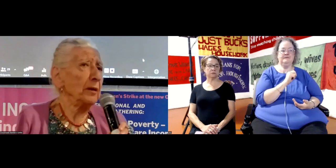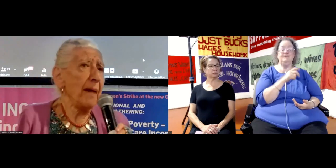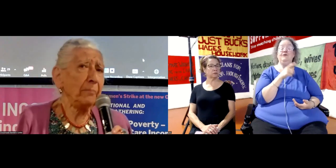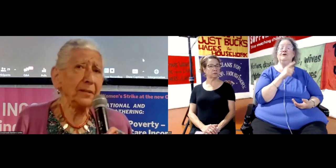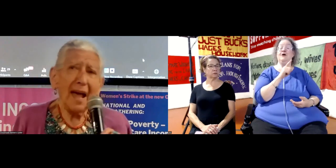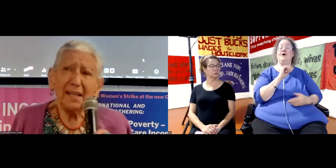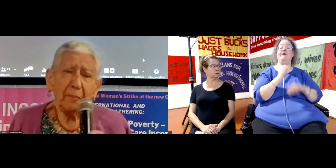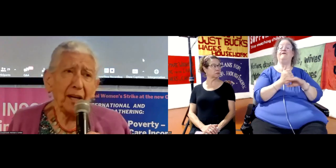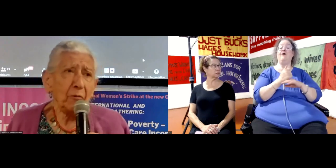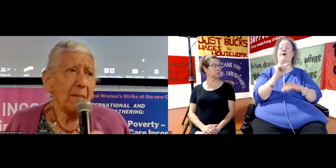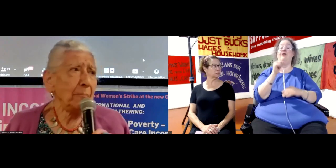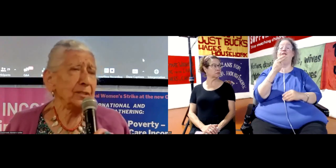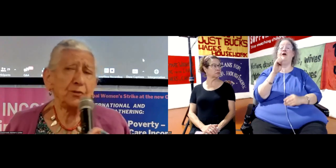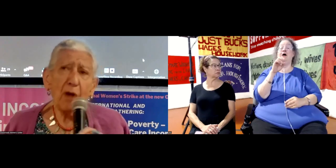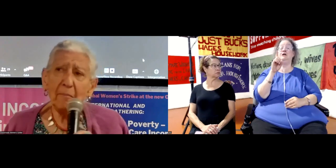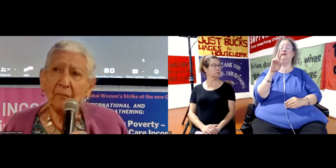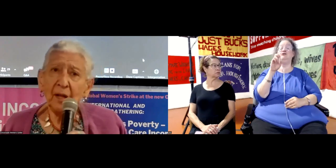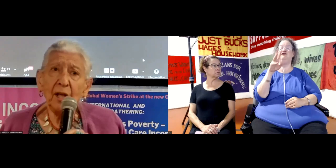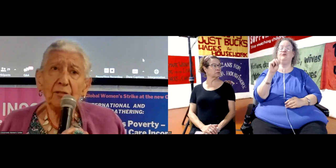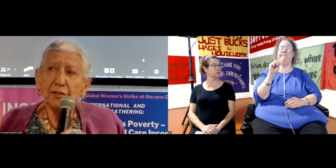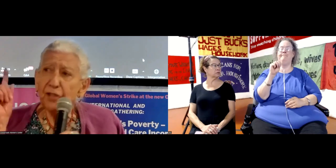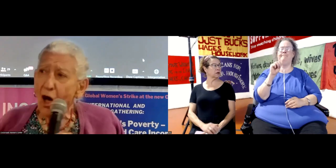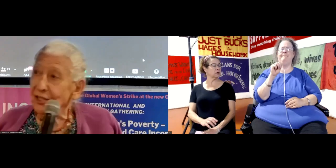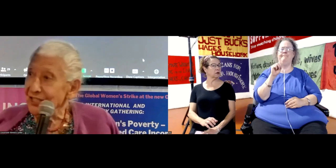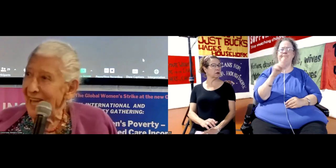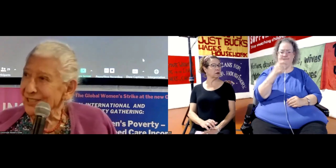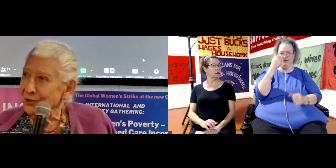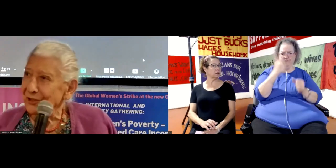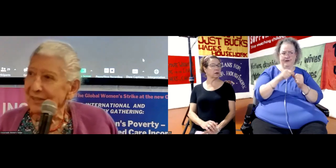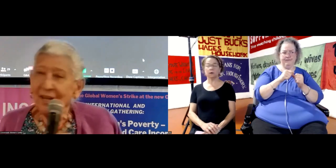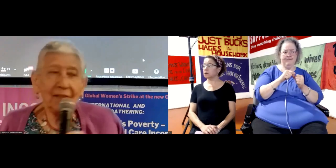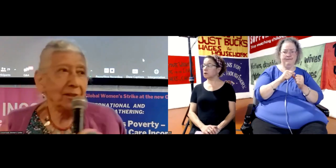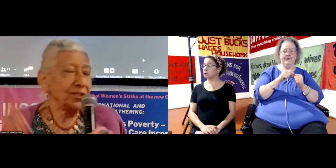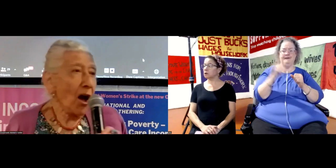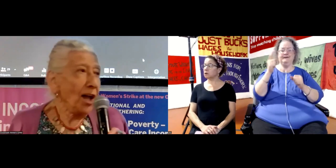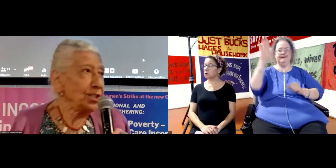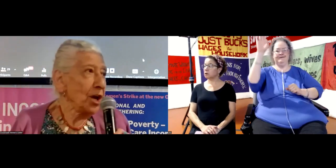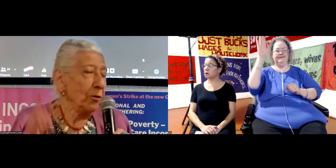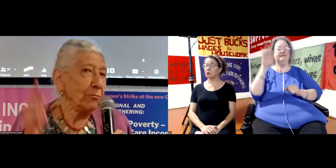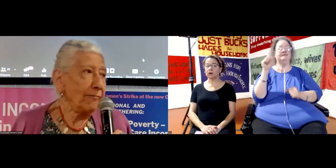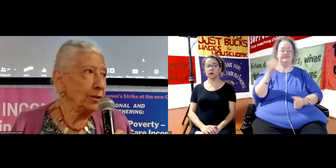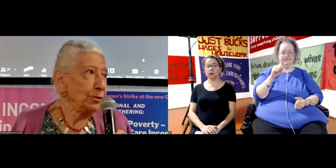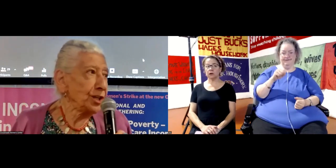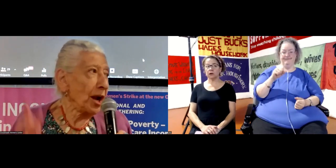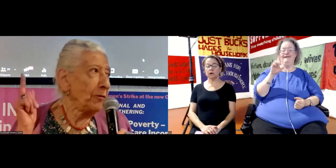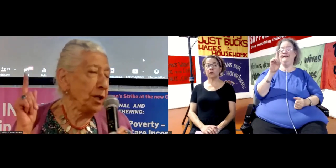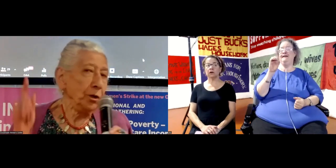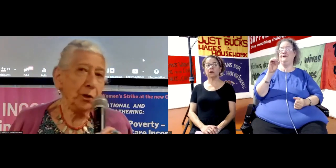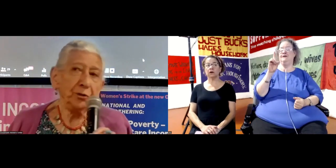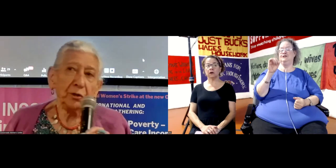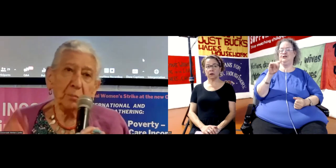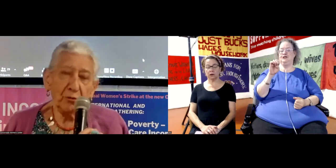people remember, anybody remembers DRUM? The Dodge, yes, good. The Dodge